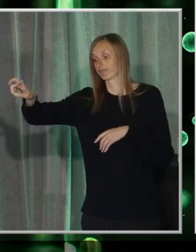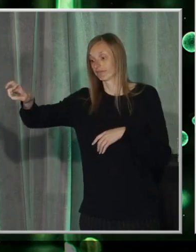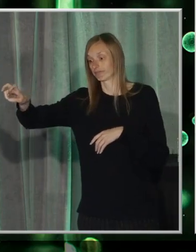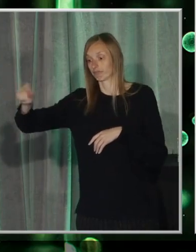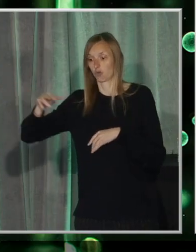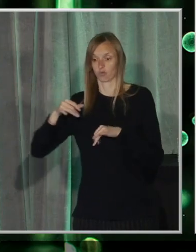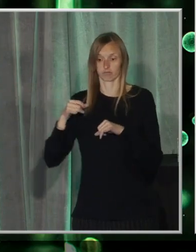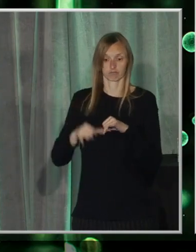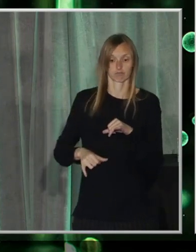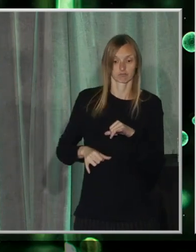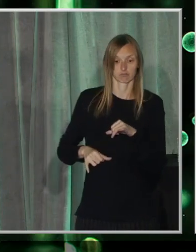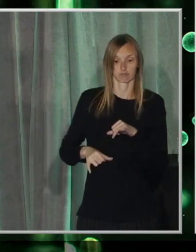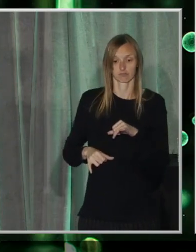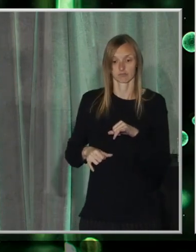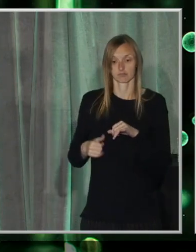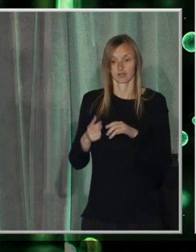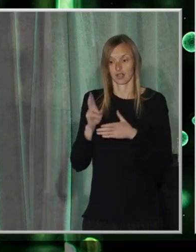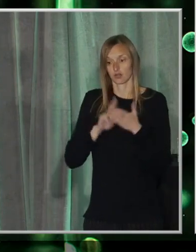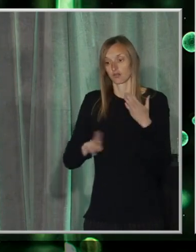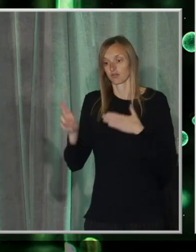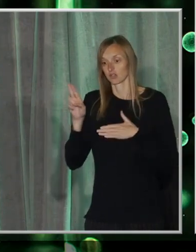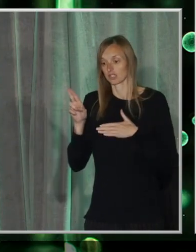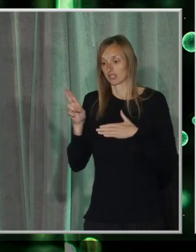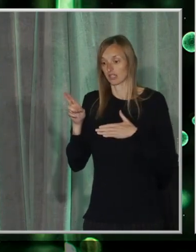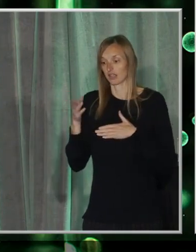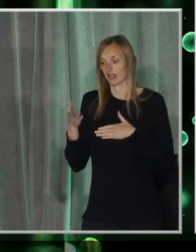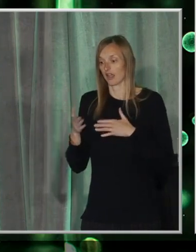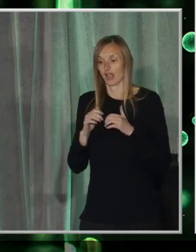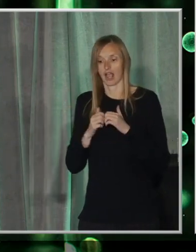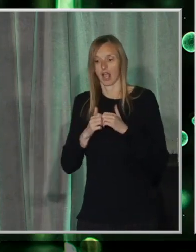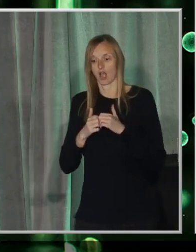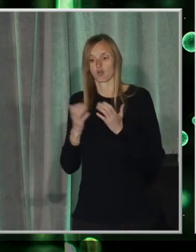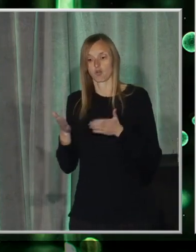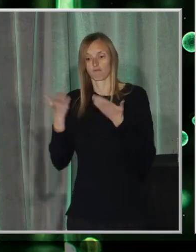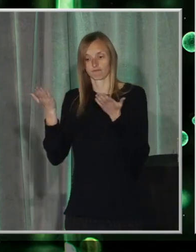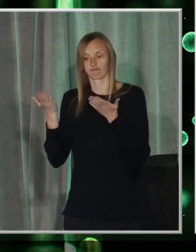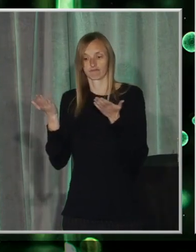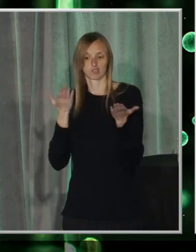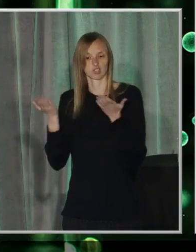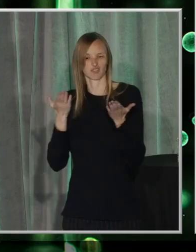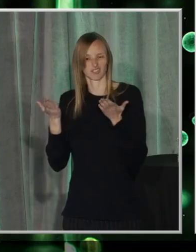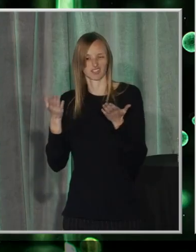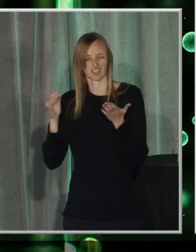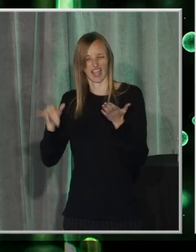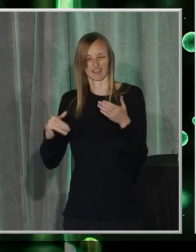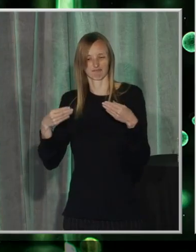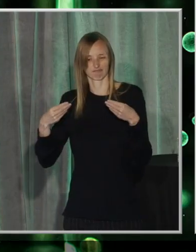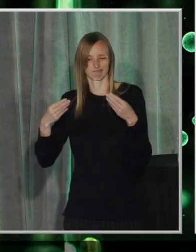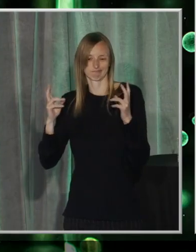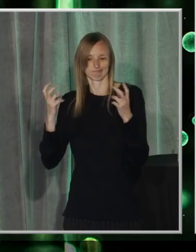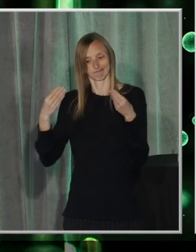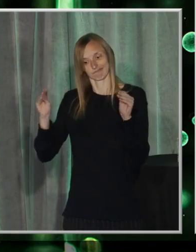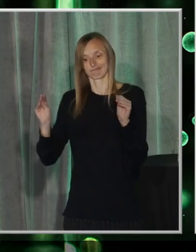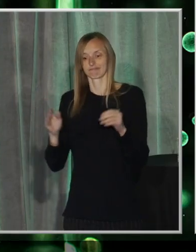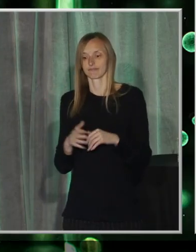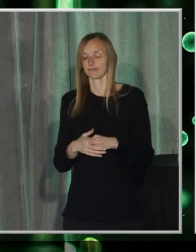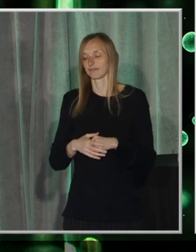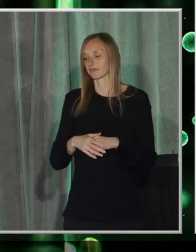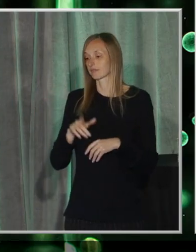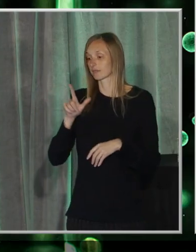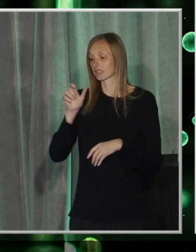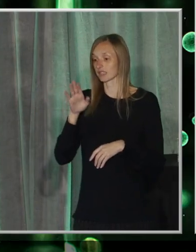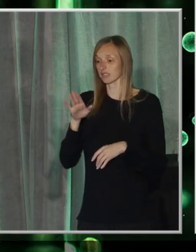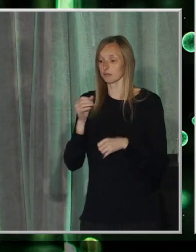still? Would you do that in a university? How do you plan to service that market? So it was actually a lab